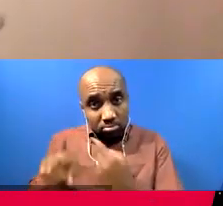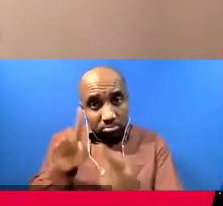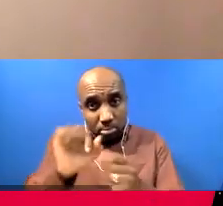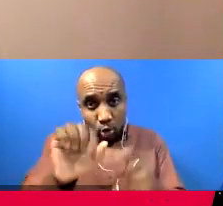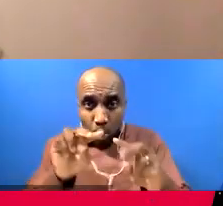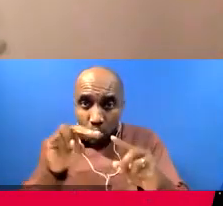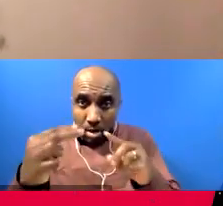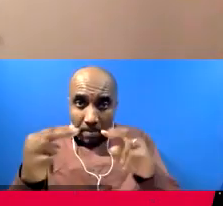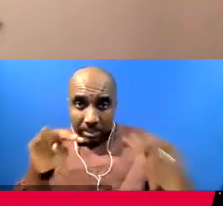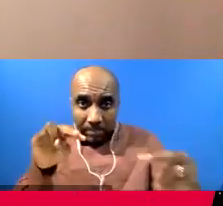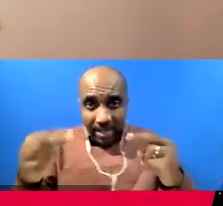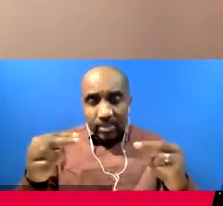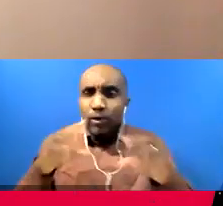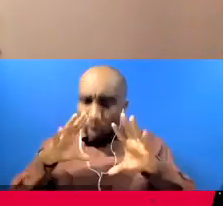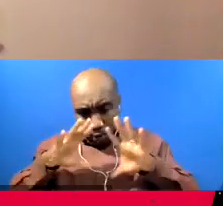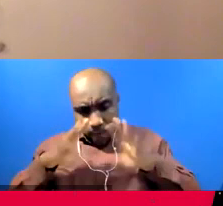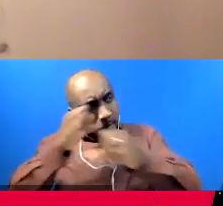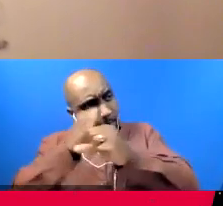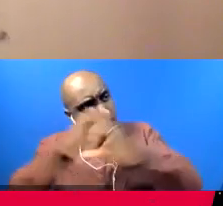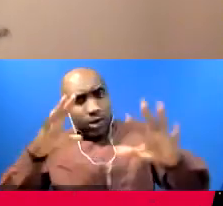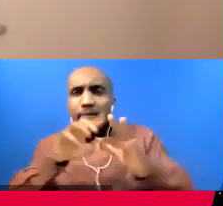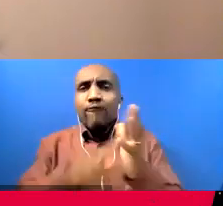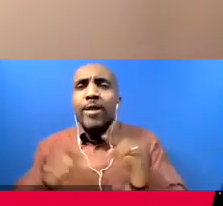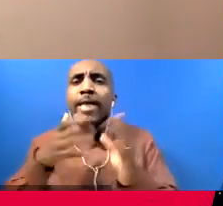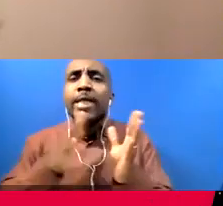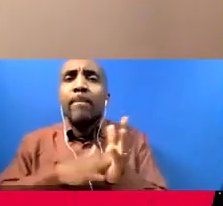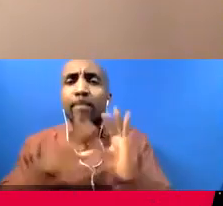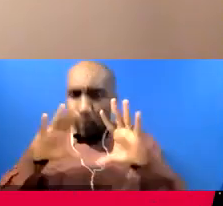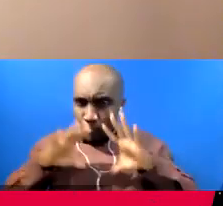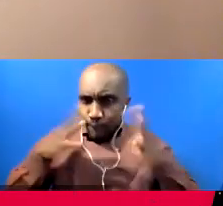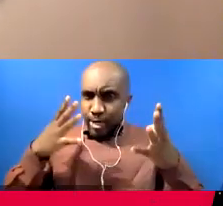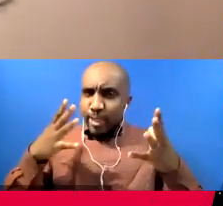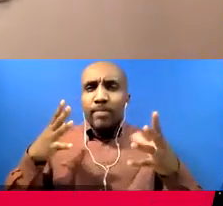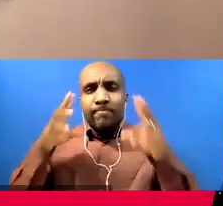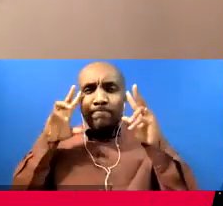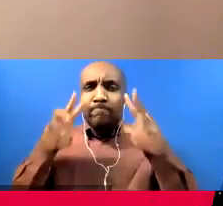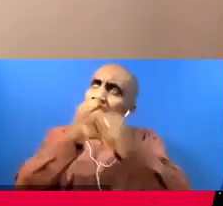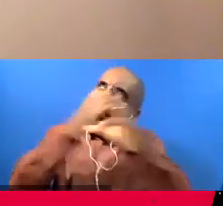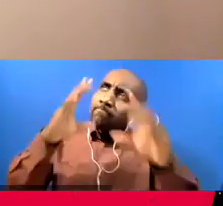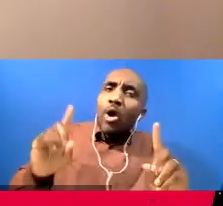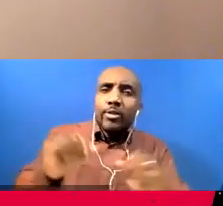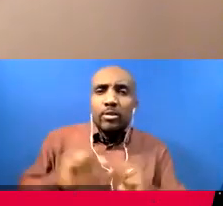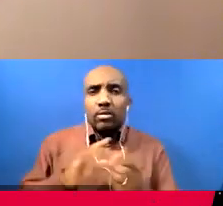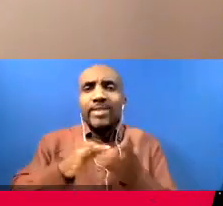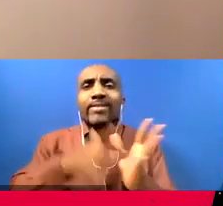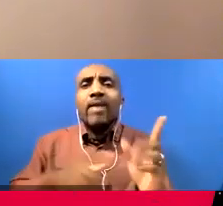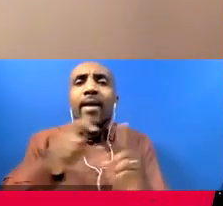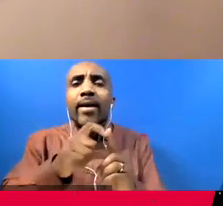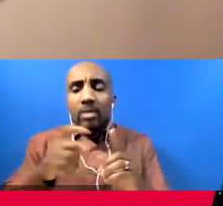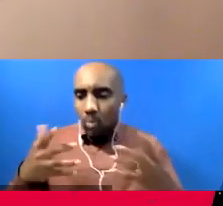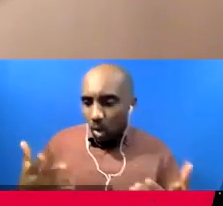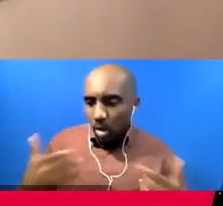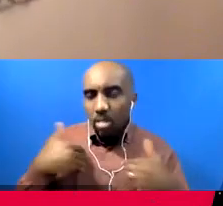could you please answer the question, you know, from your perspective, what does freedom look like? Sayed, I'll have you start.